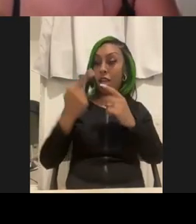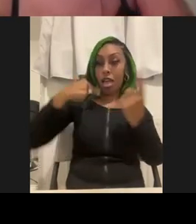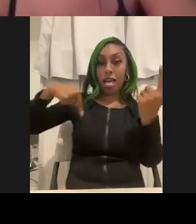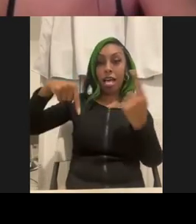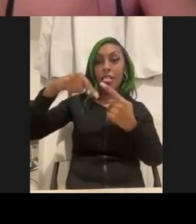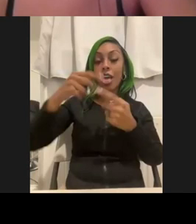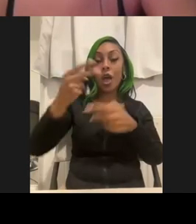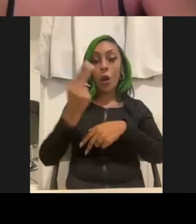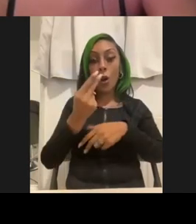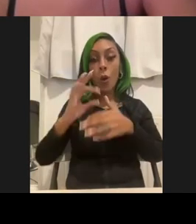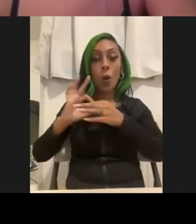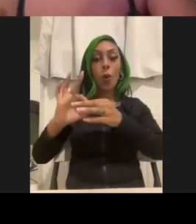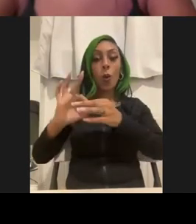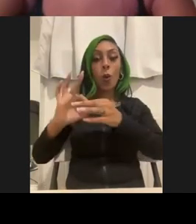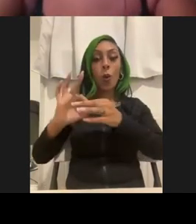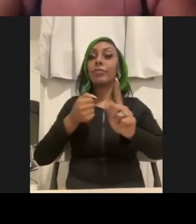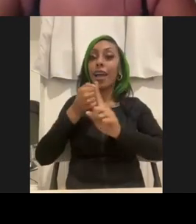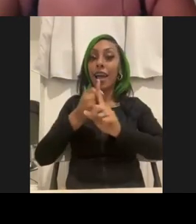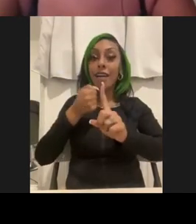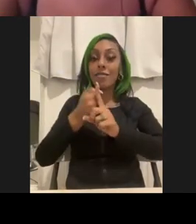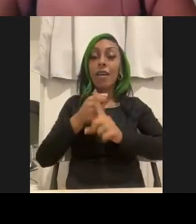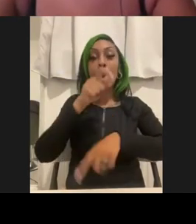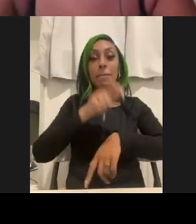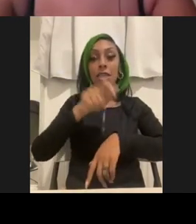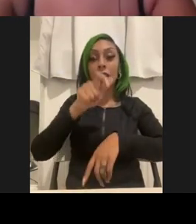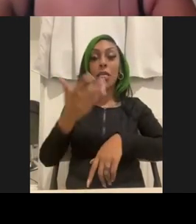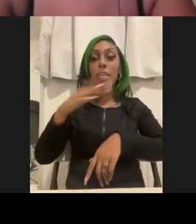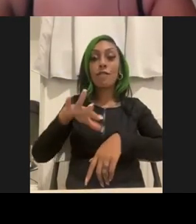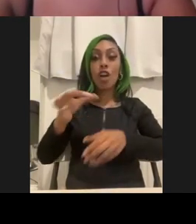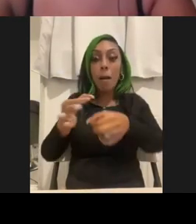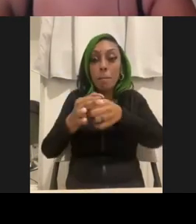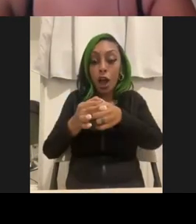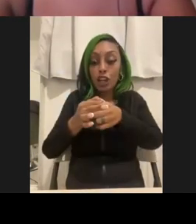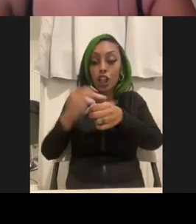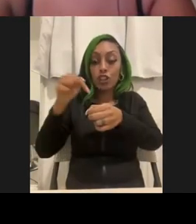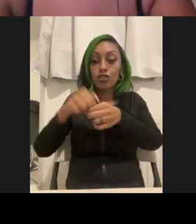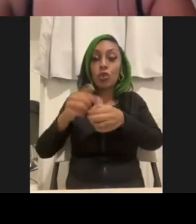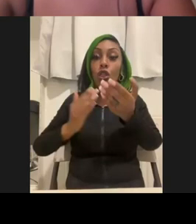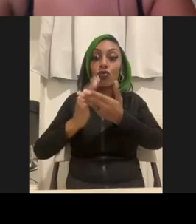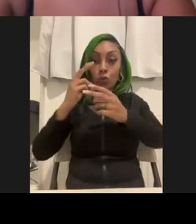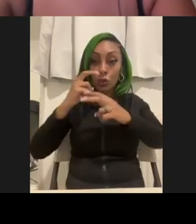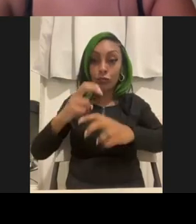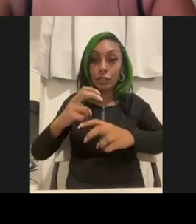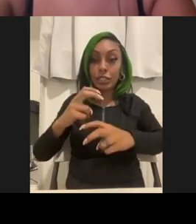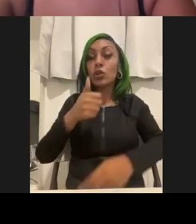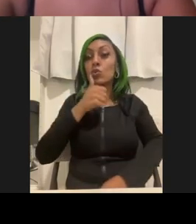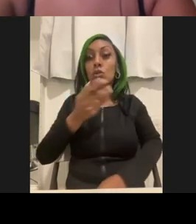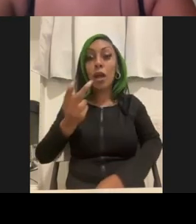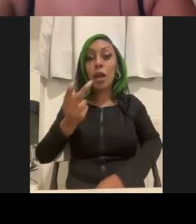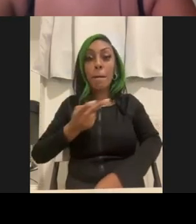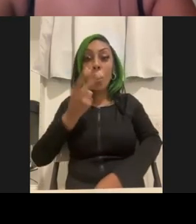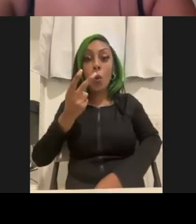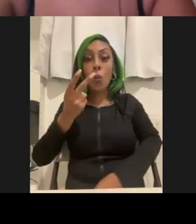with and advocating for people from marginalised groups through research. This is because, using both quantitative